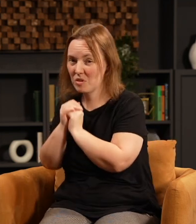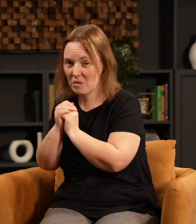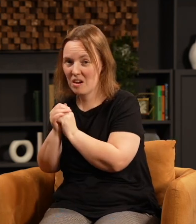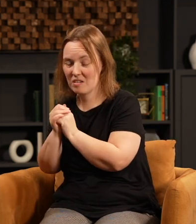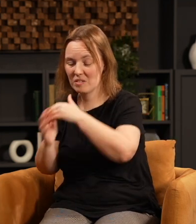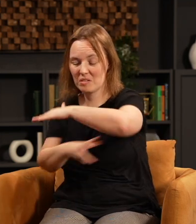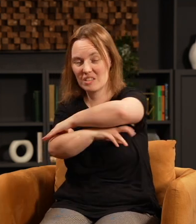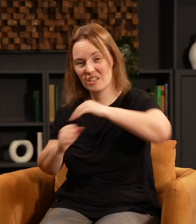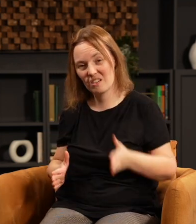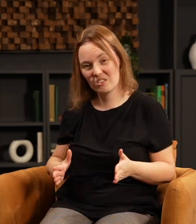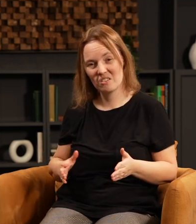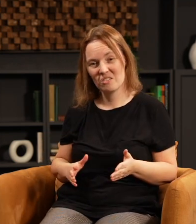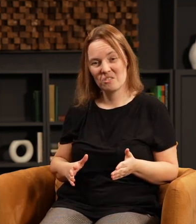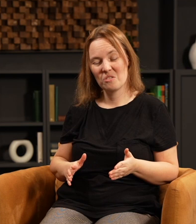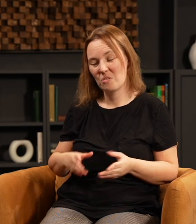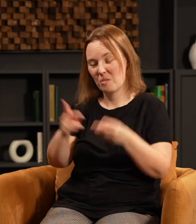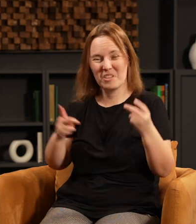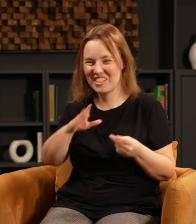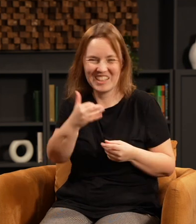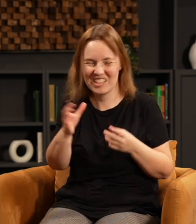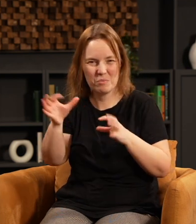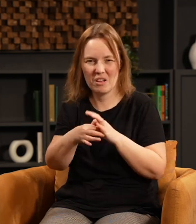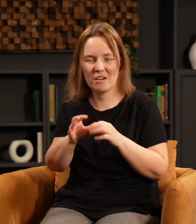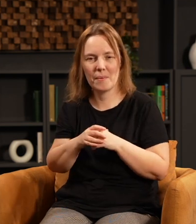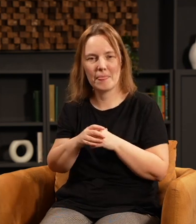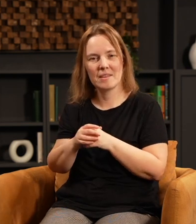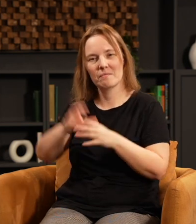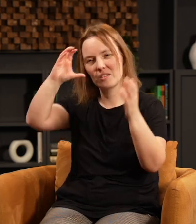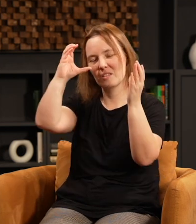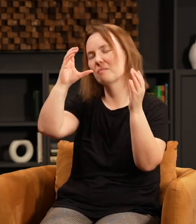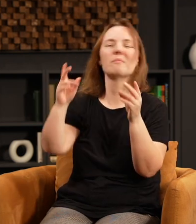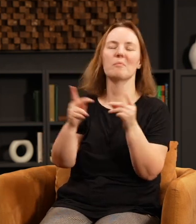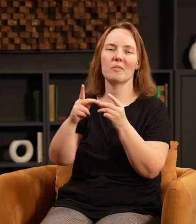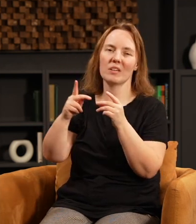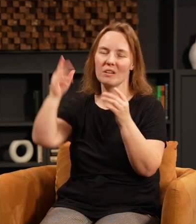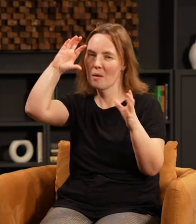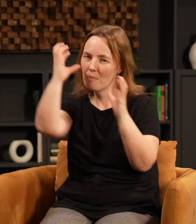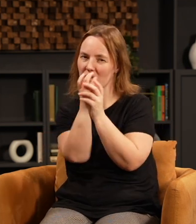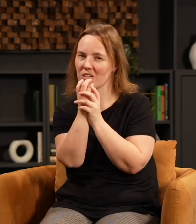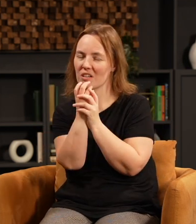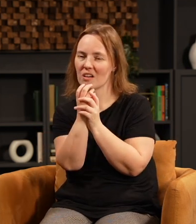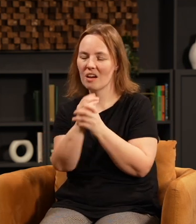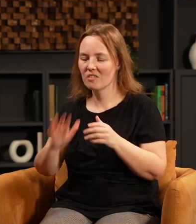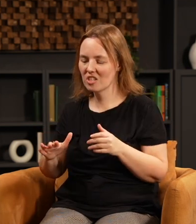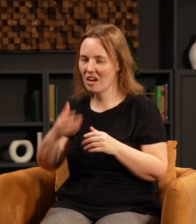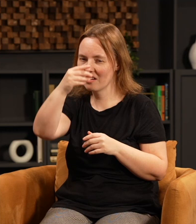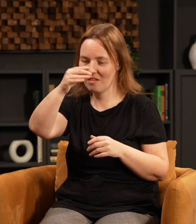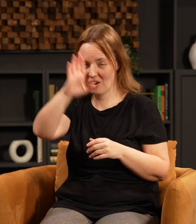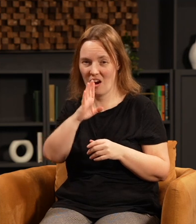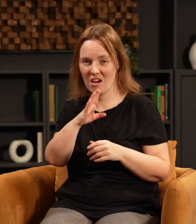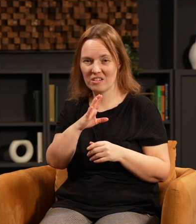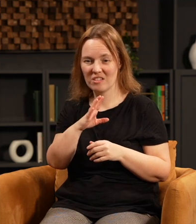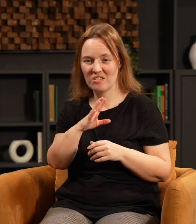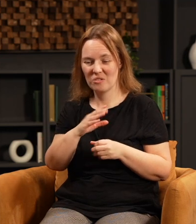belong. And it's the perfect picture of a child of God whose temple is cluttered with unclean spirits that will manipulate you and make a mockery